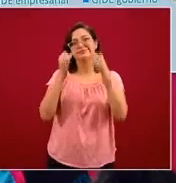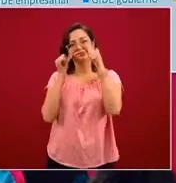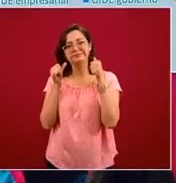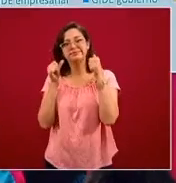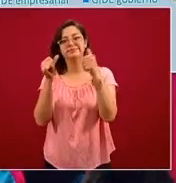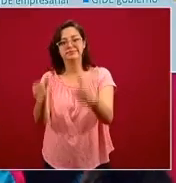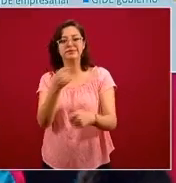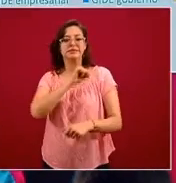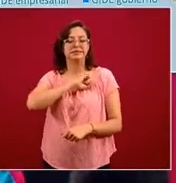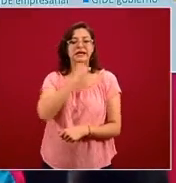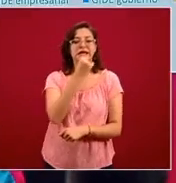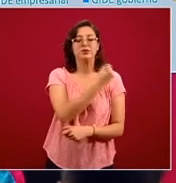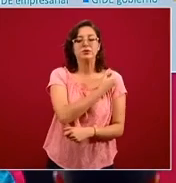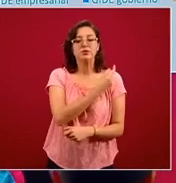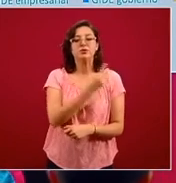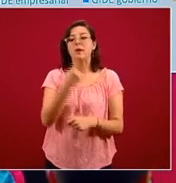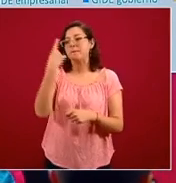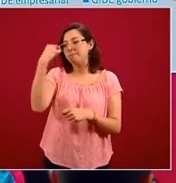country.